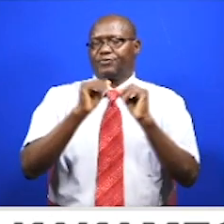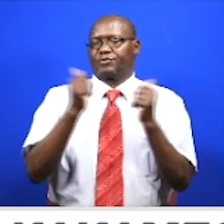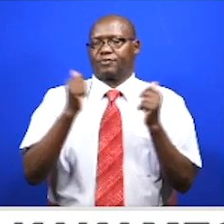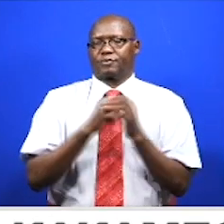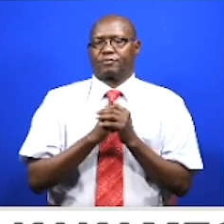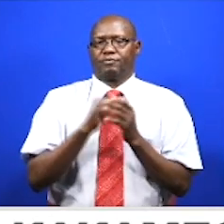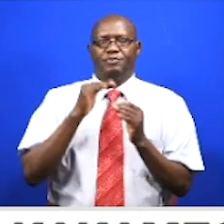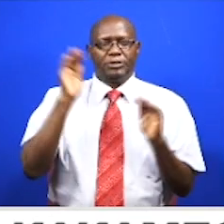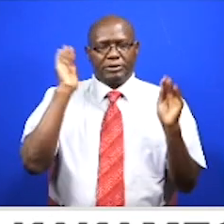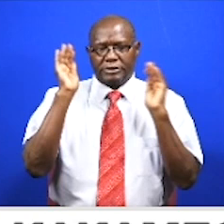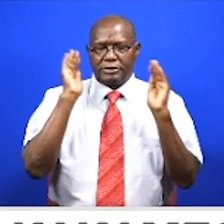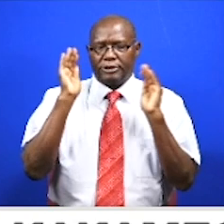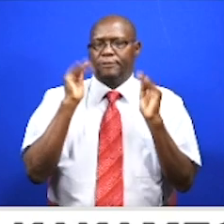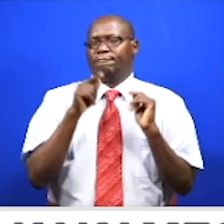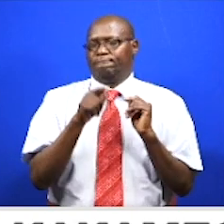to Hope FM